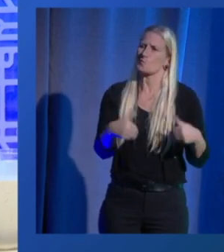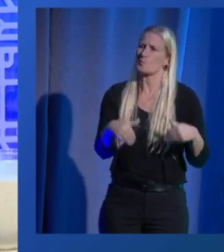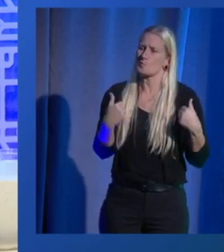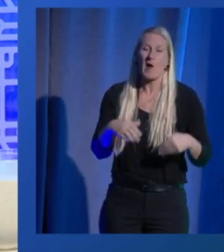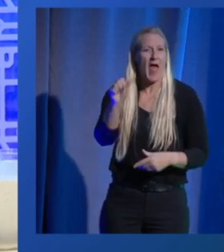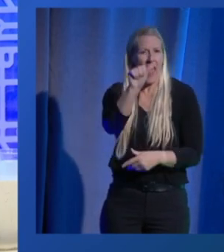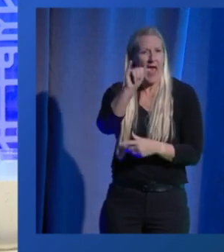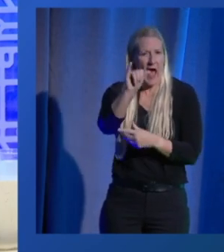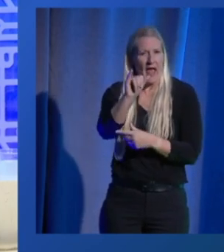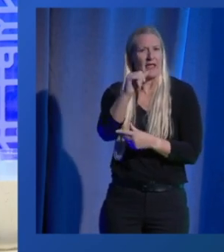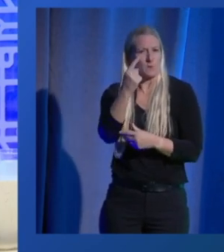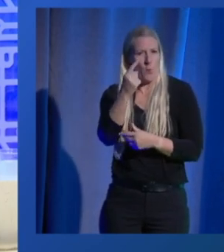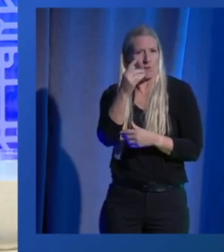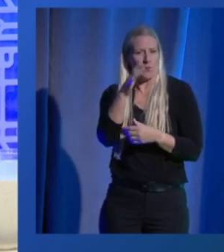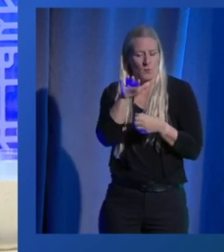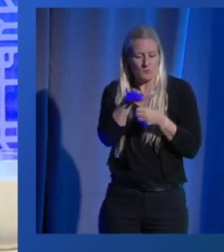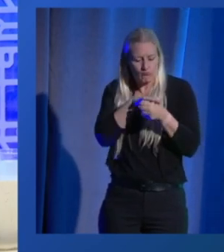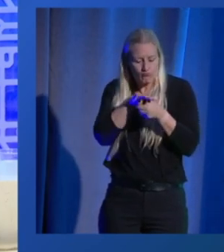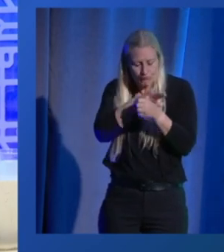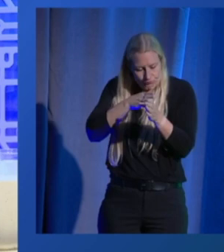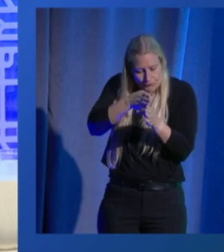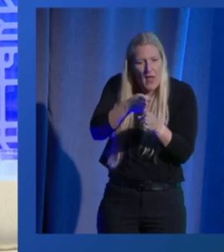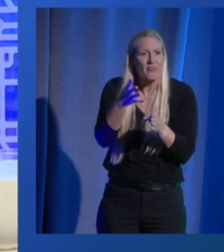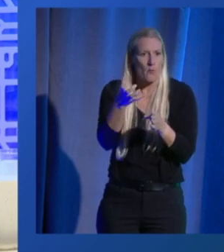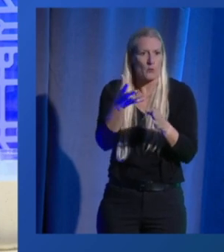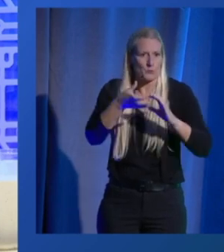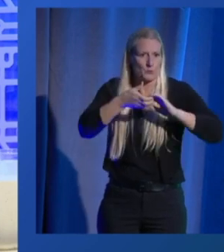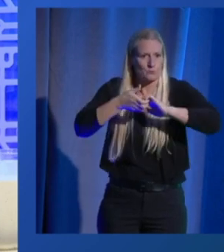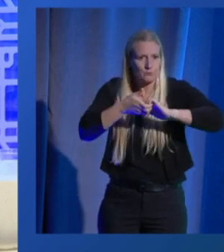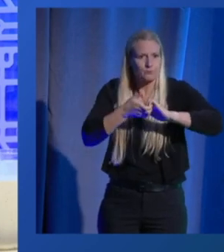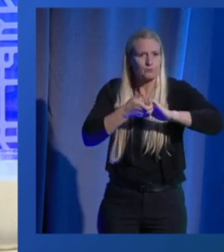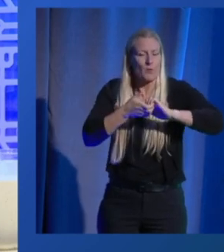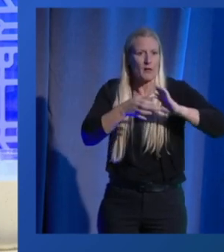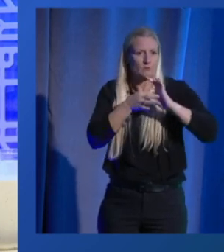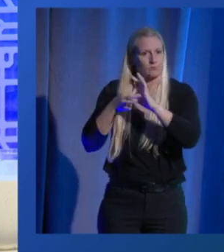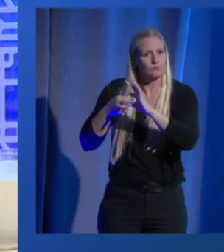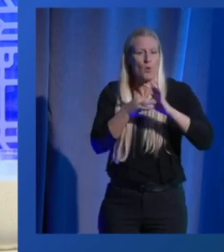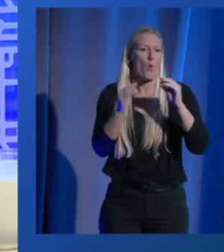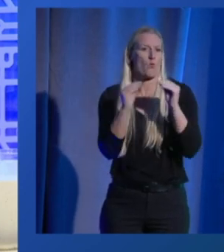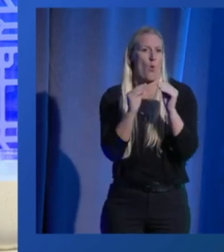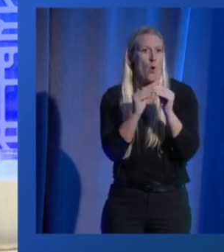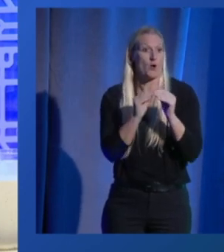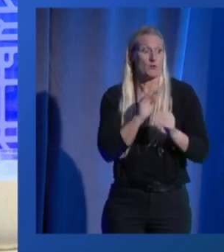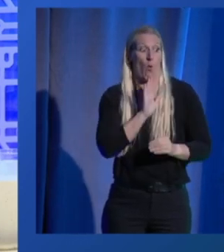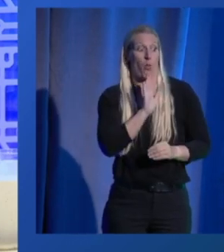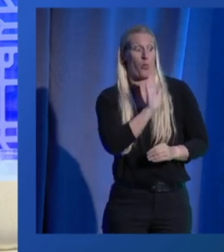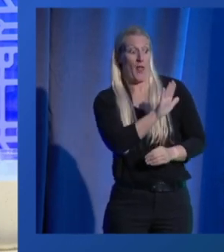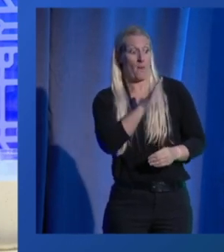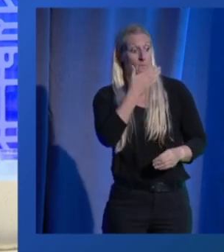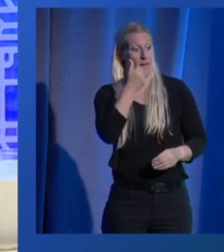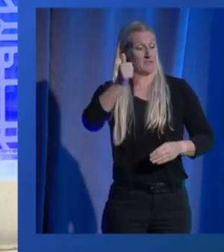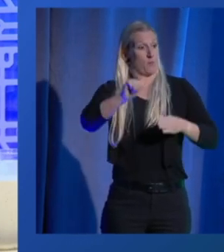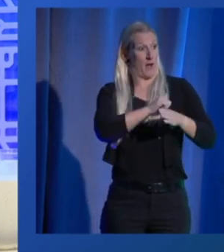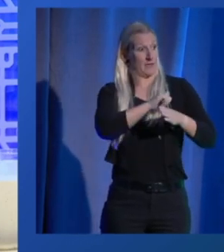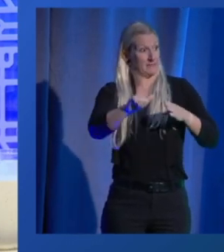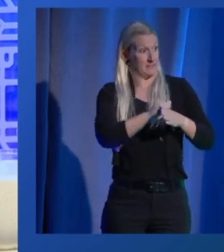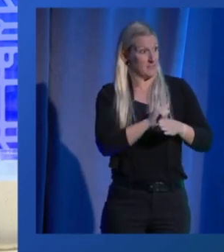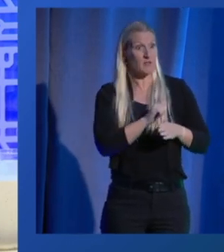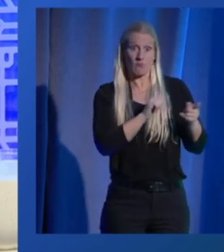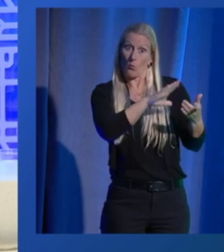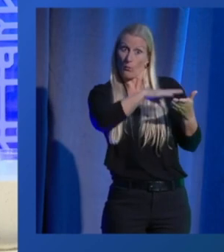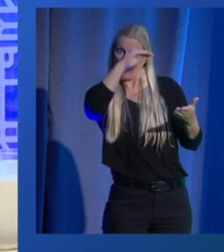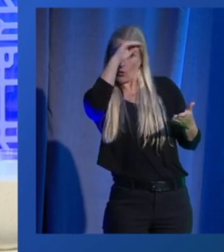of those areas that they want to collaborate more on we want to be able to take those best practices and which they are doing which they're utilizing to be able to